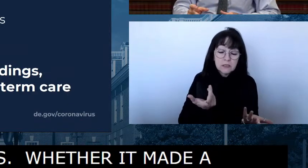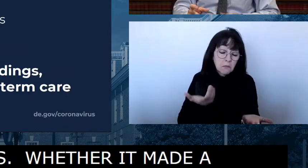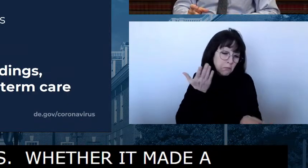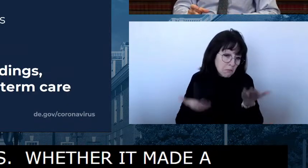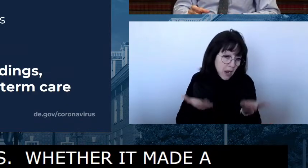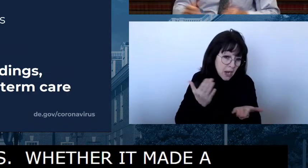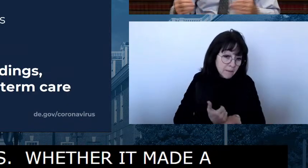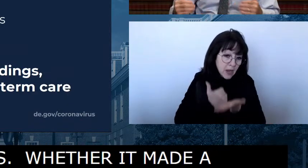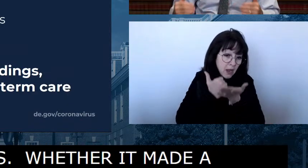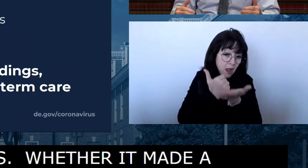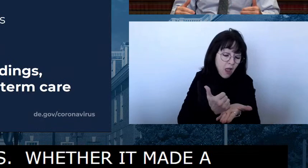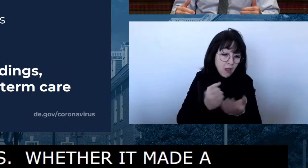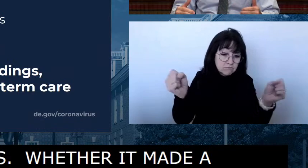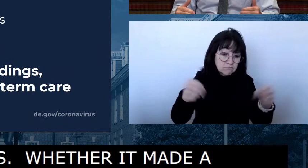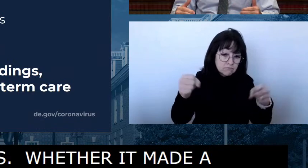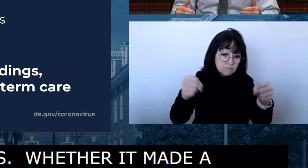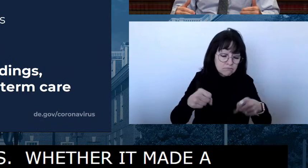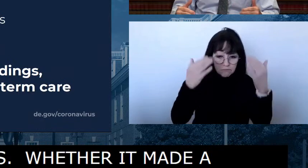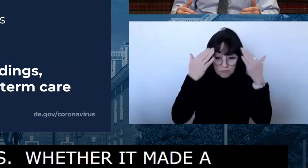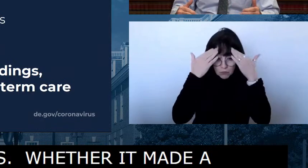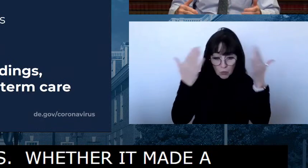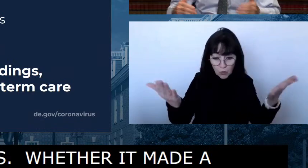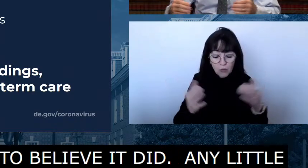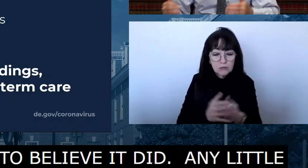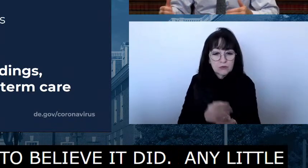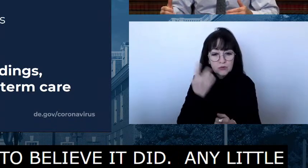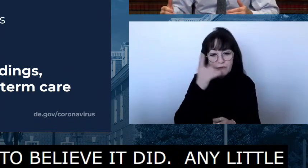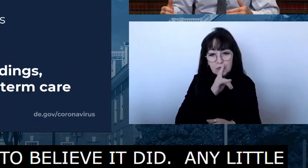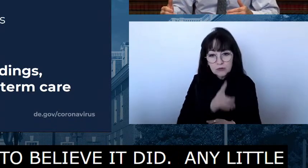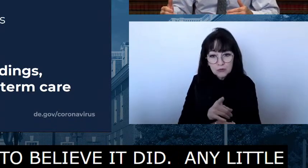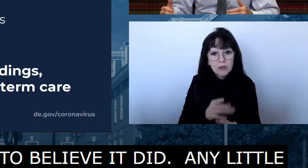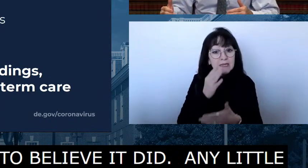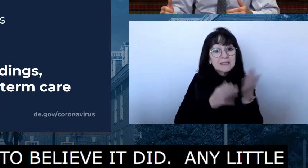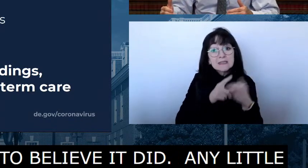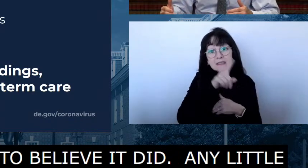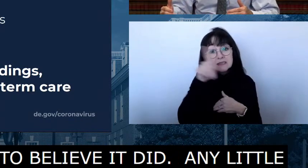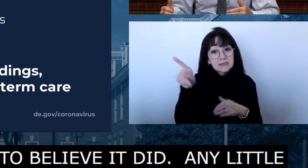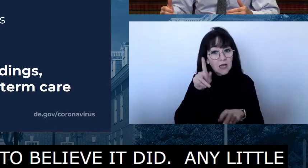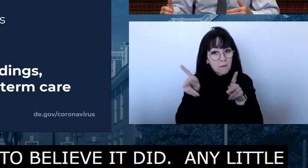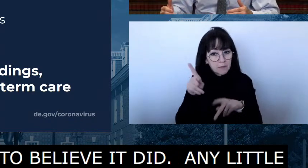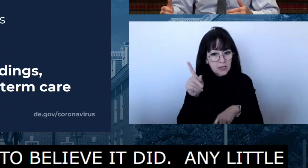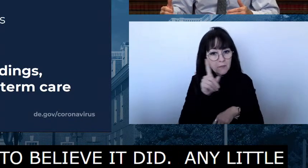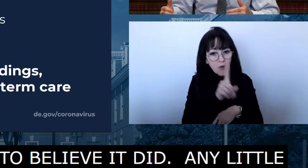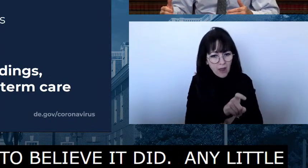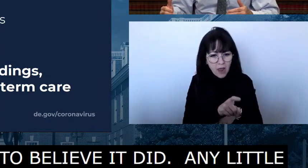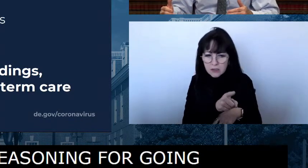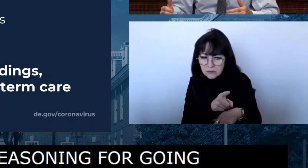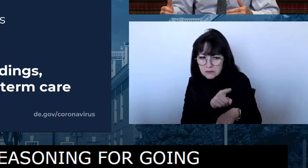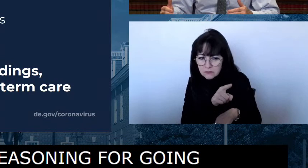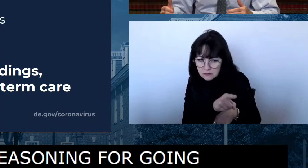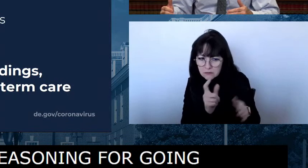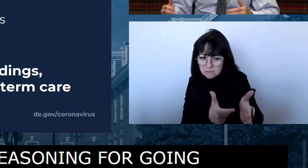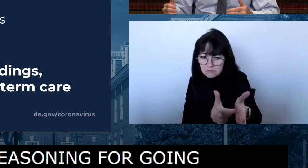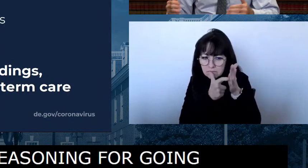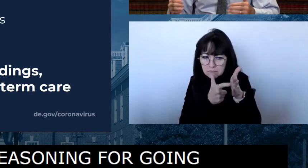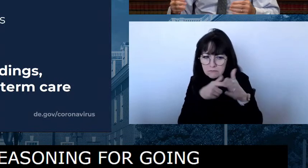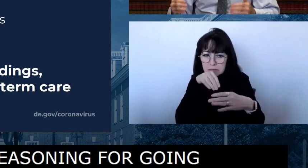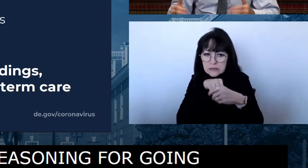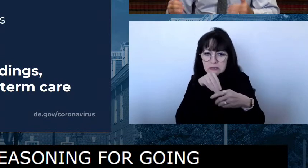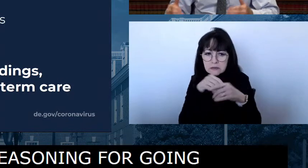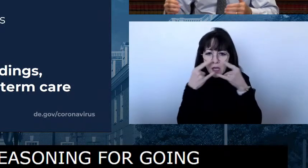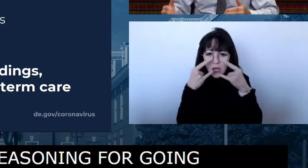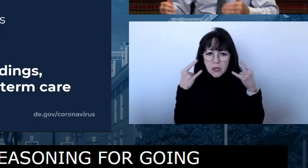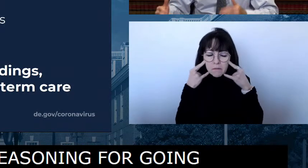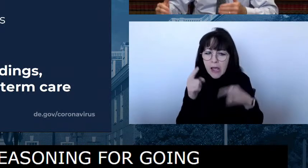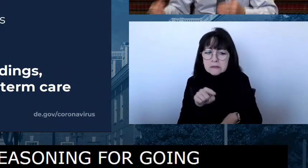also remember when asked the question, how long are you going to have the indoor mask mandate? I said,